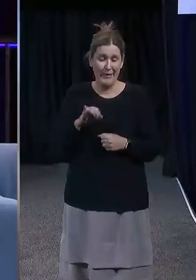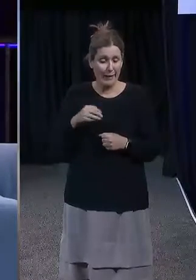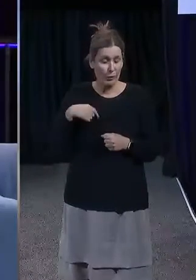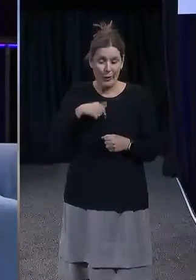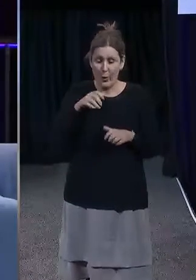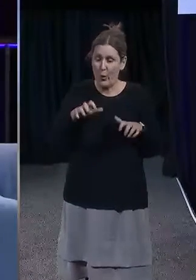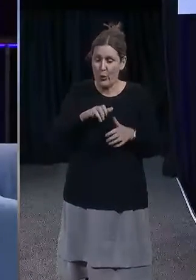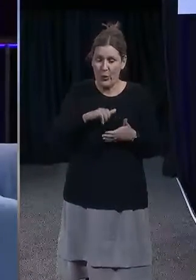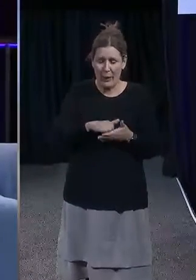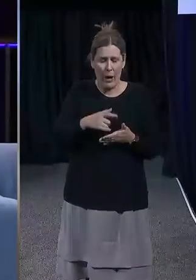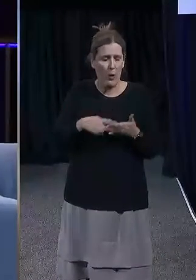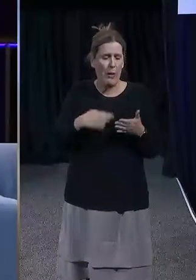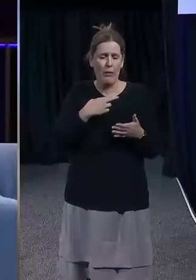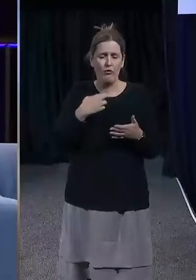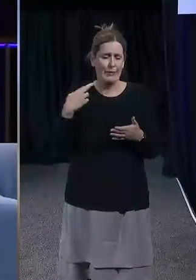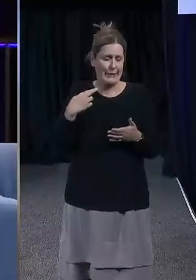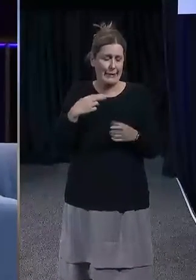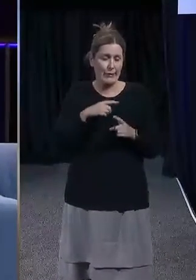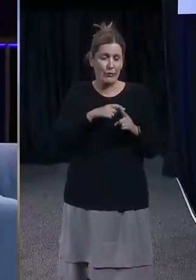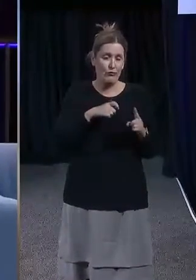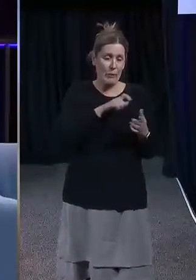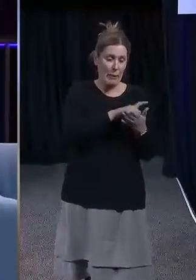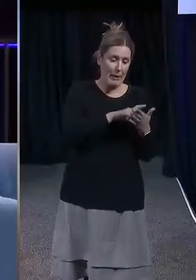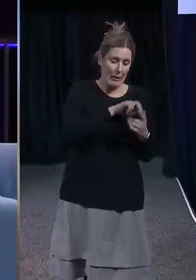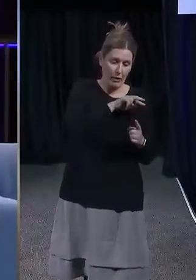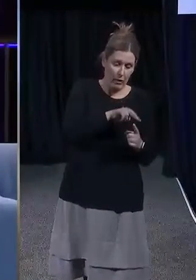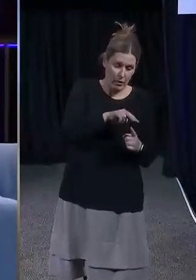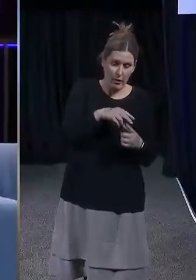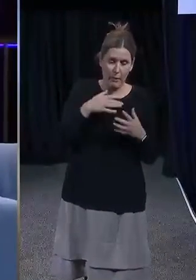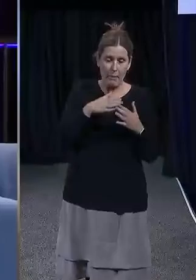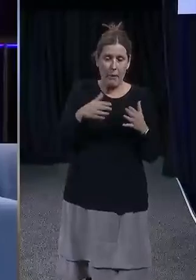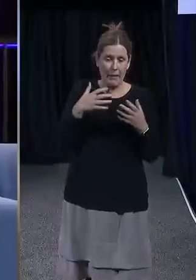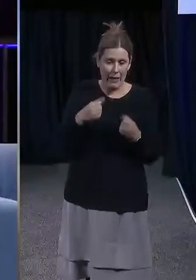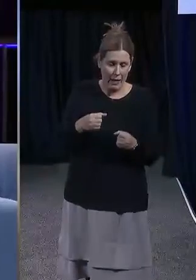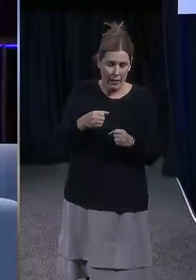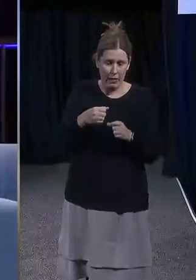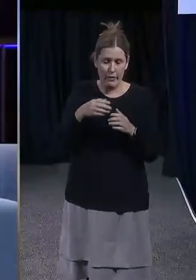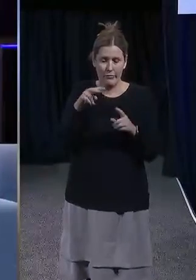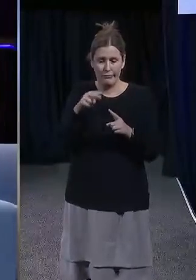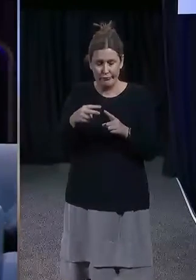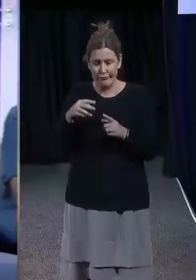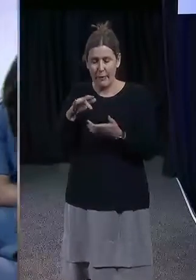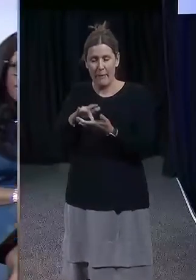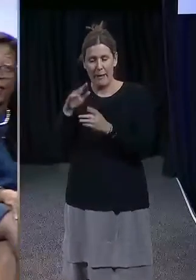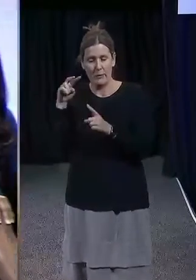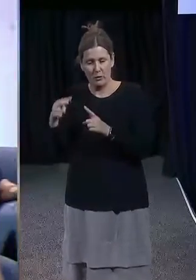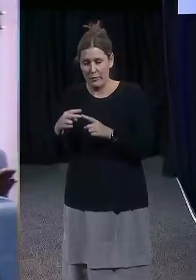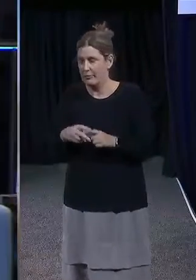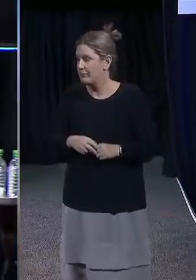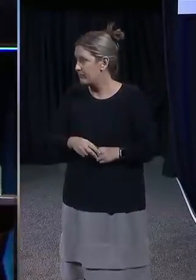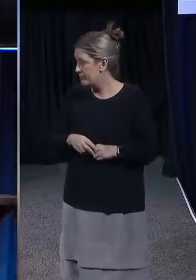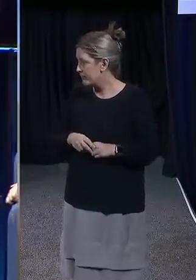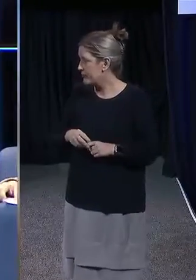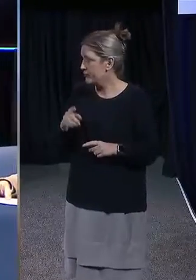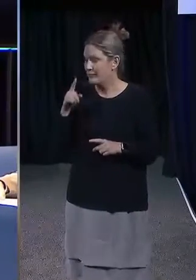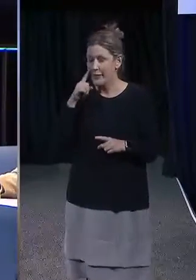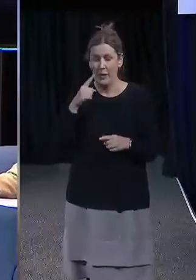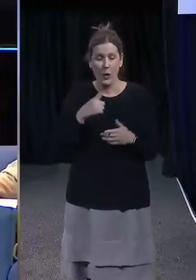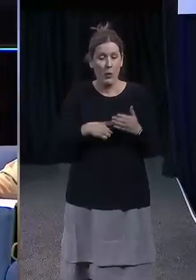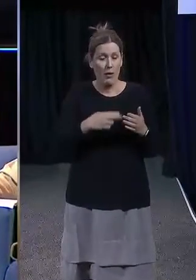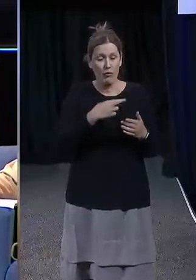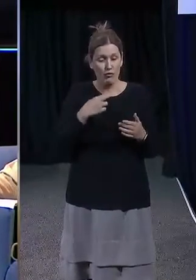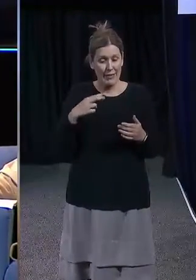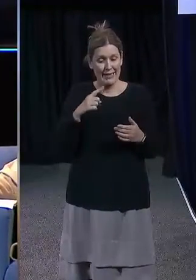the legal side, from public health, from medicine? Start with you. I think what's at risk is the health and heart of the